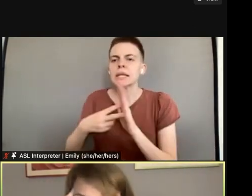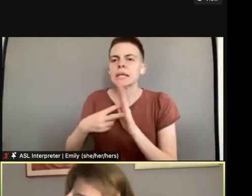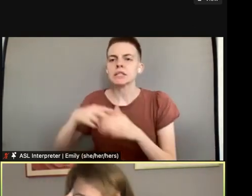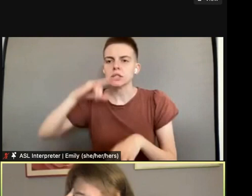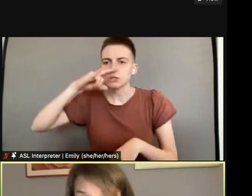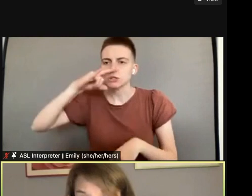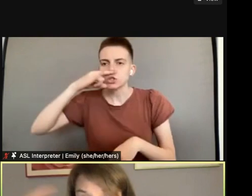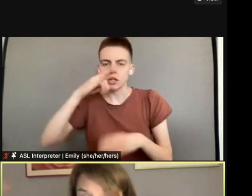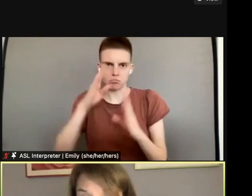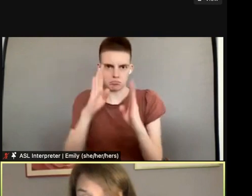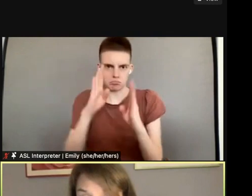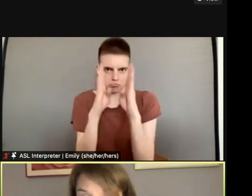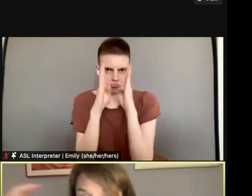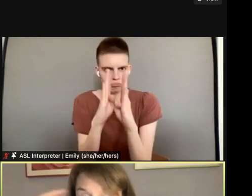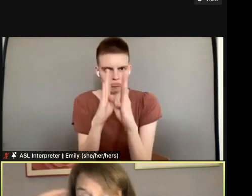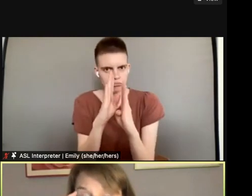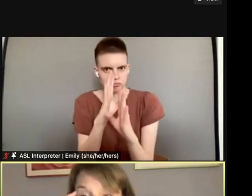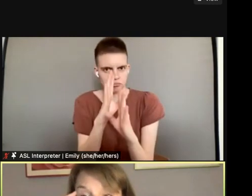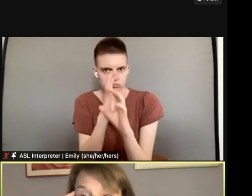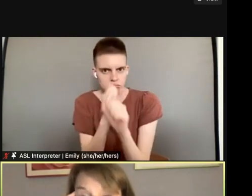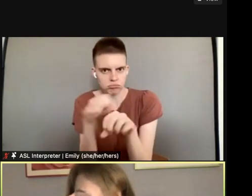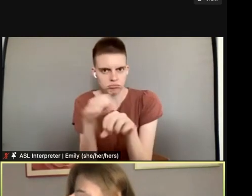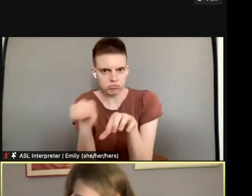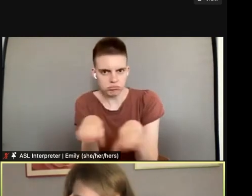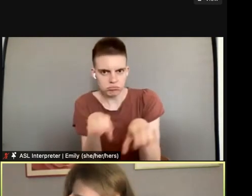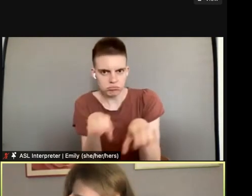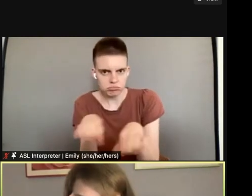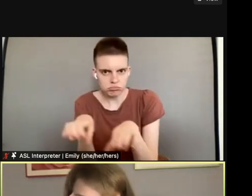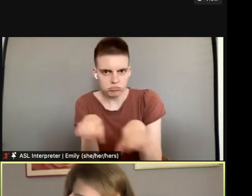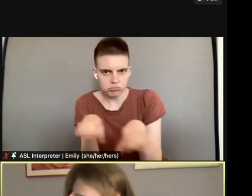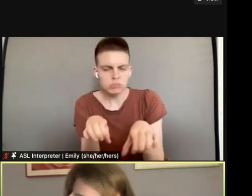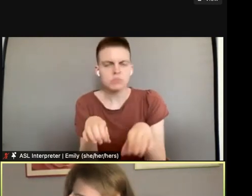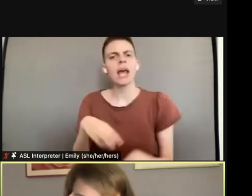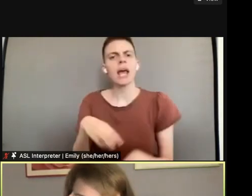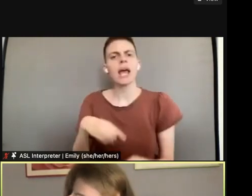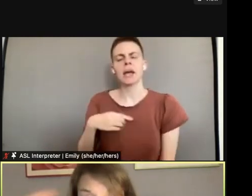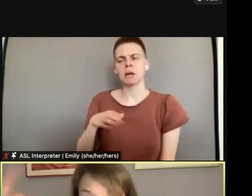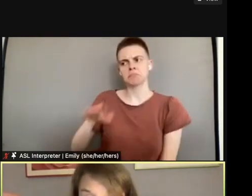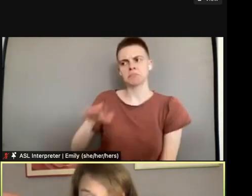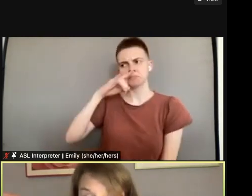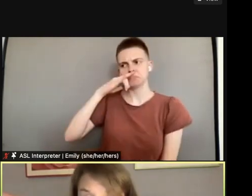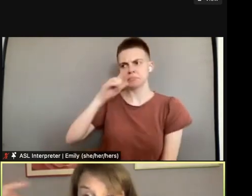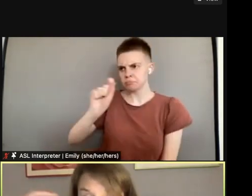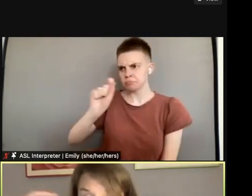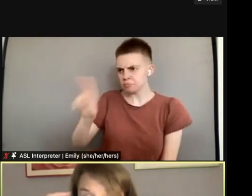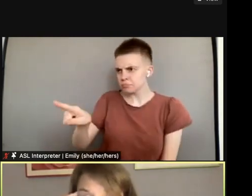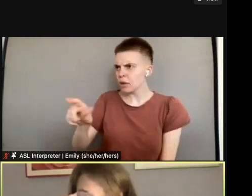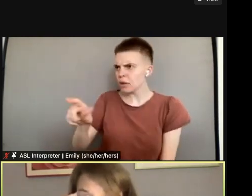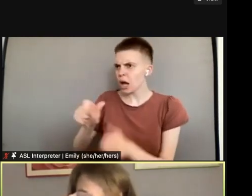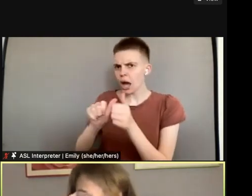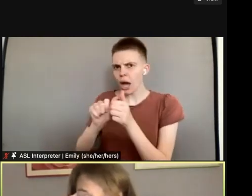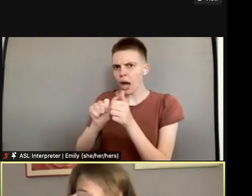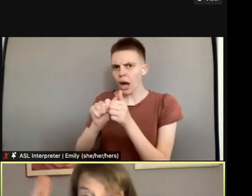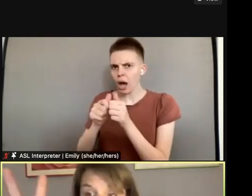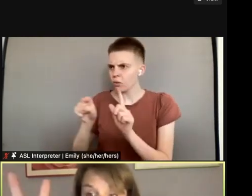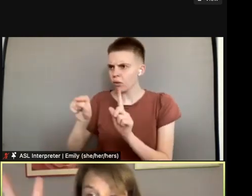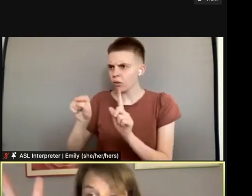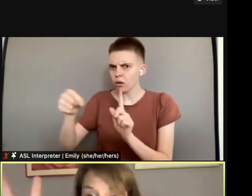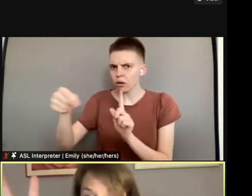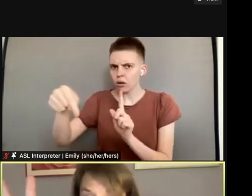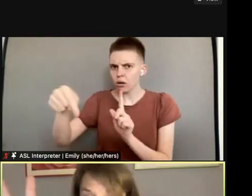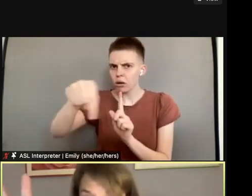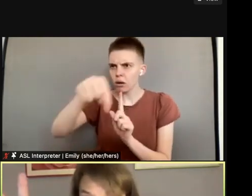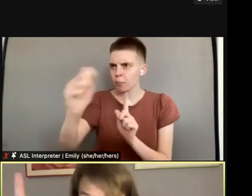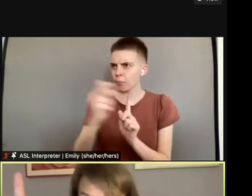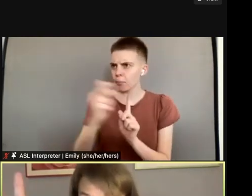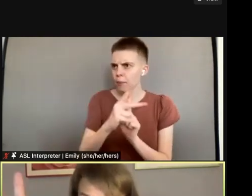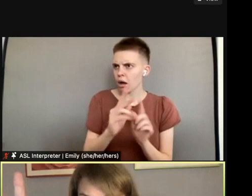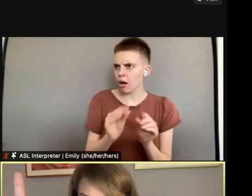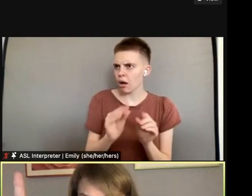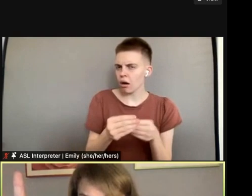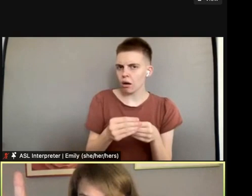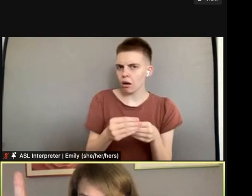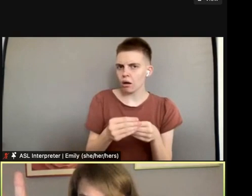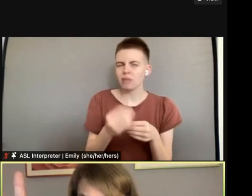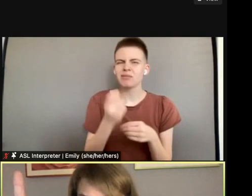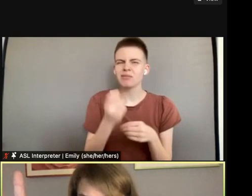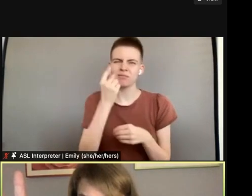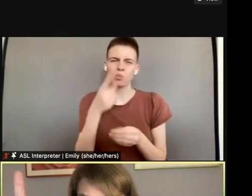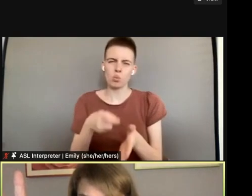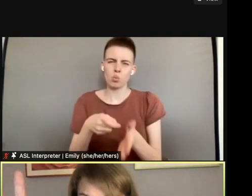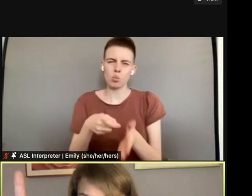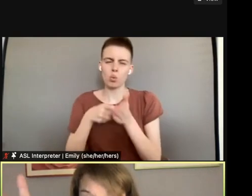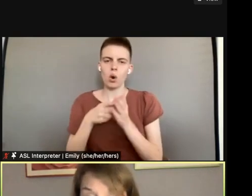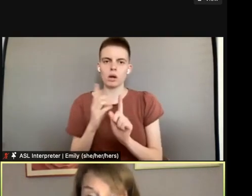question is, how to get back to my office? Show us how to get back. There are exactly 2 turns to do